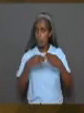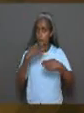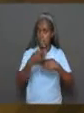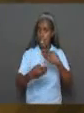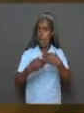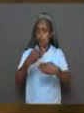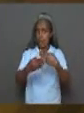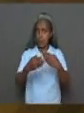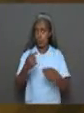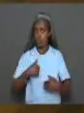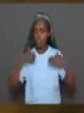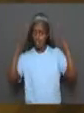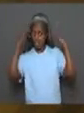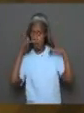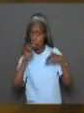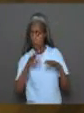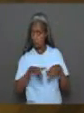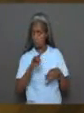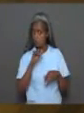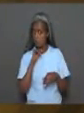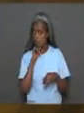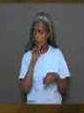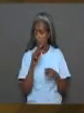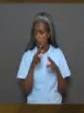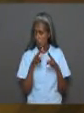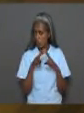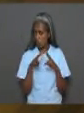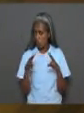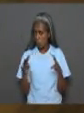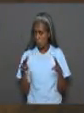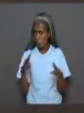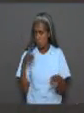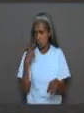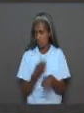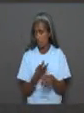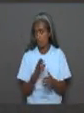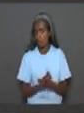process, I hope you did not have too much trouble.